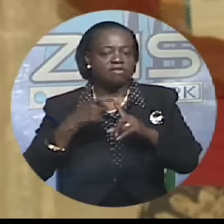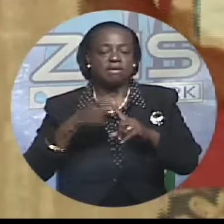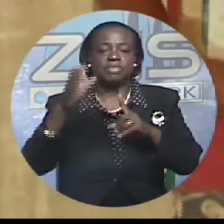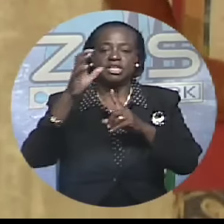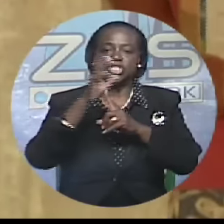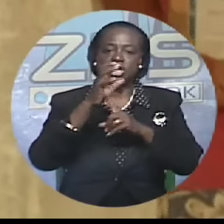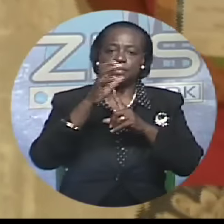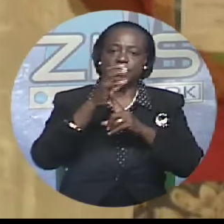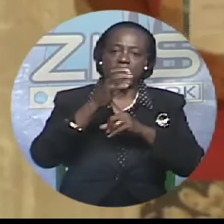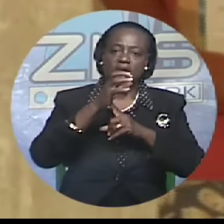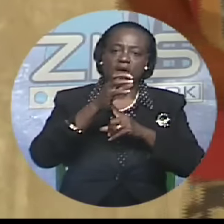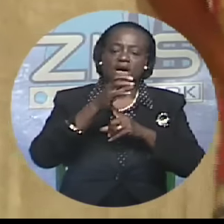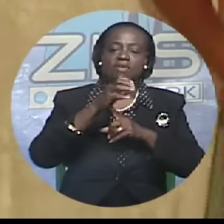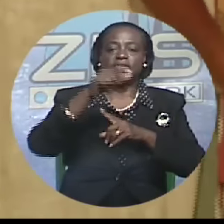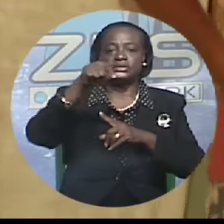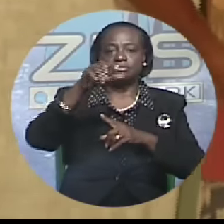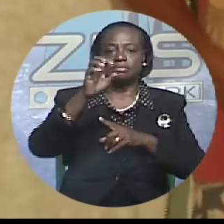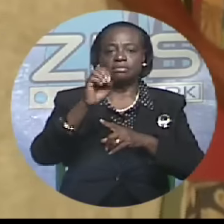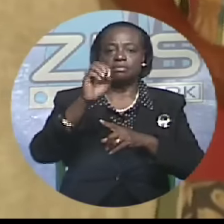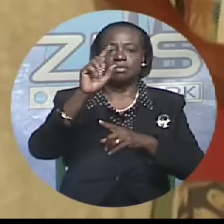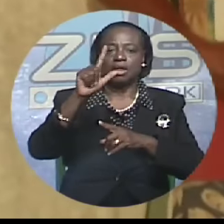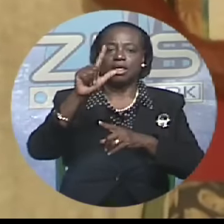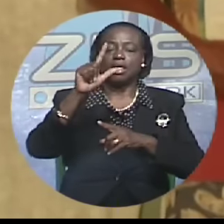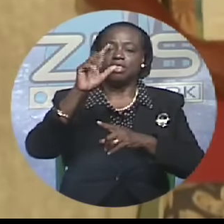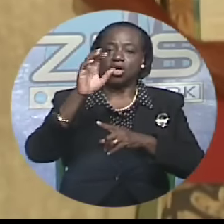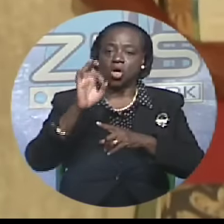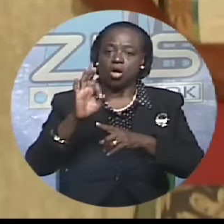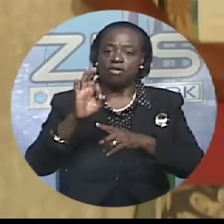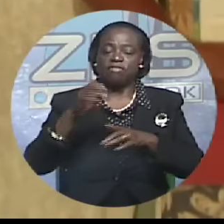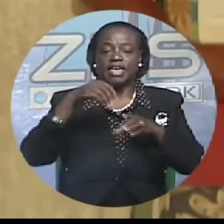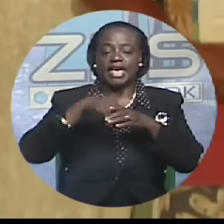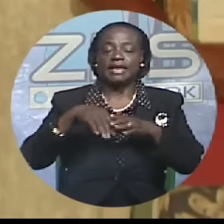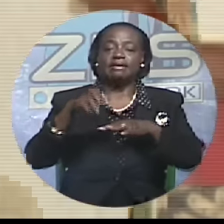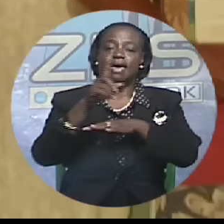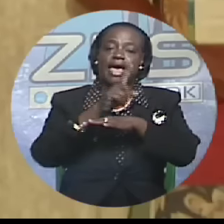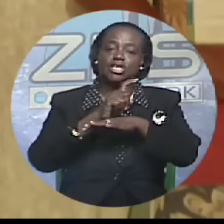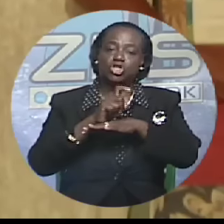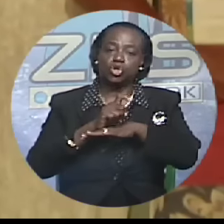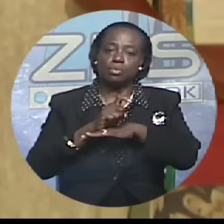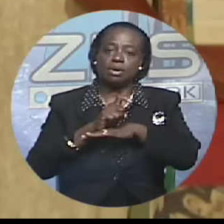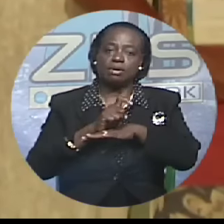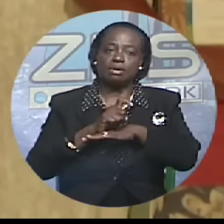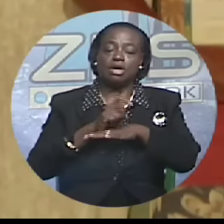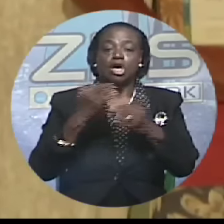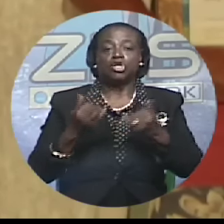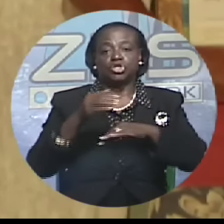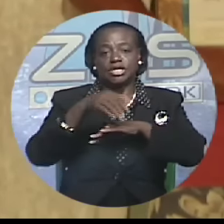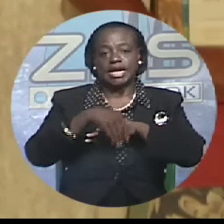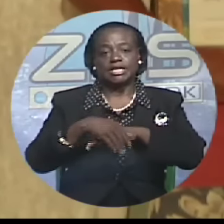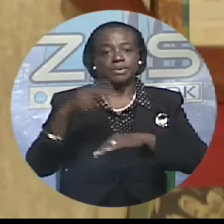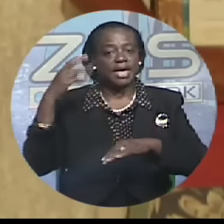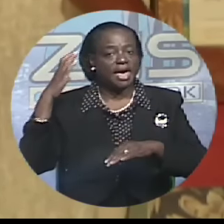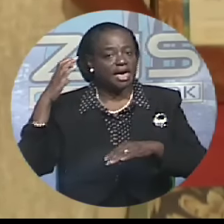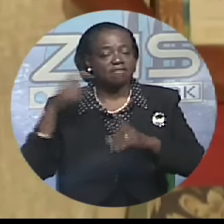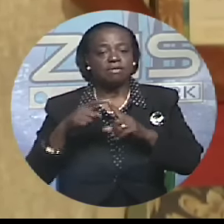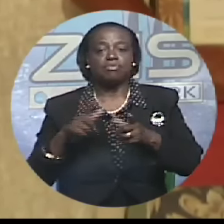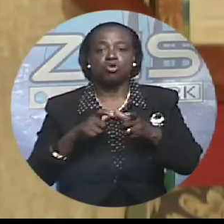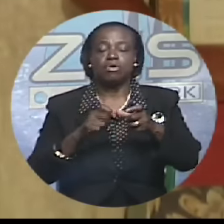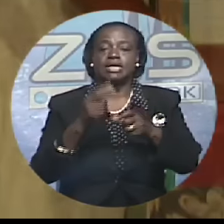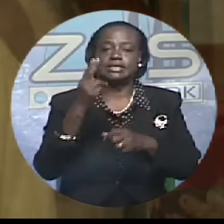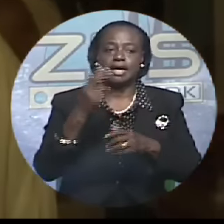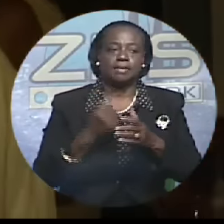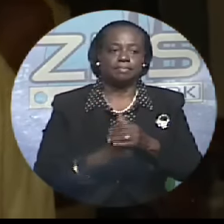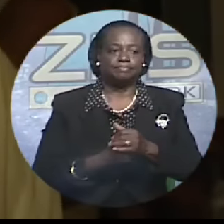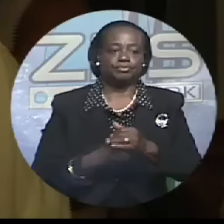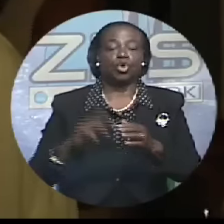Golf Invitational, which was staged over the weekend at Sandals Emerald Bay in Exuma, and tonight we hear from the runners-up. We